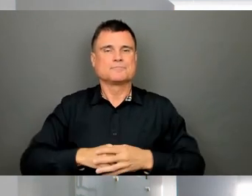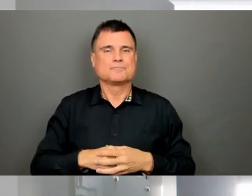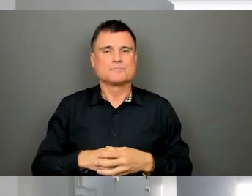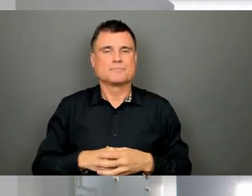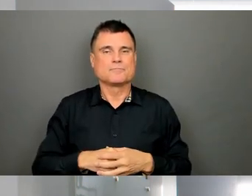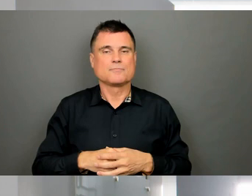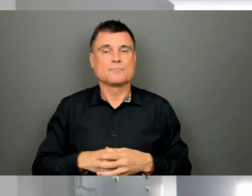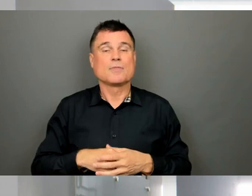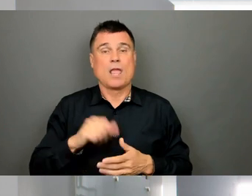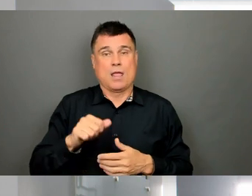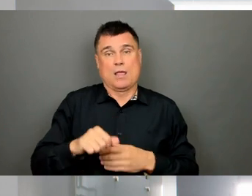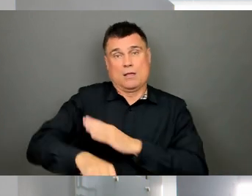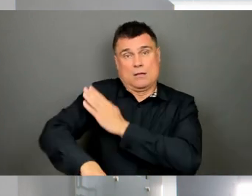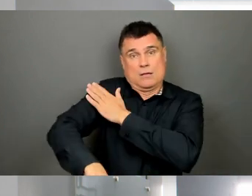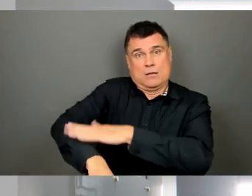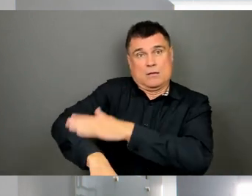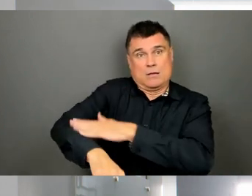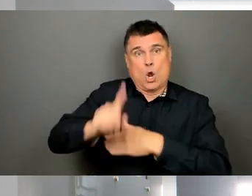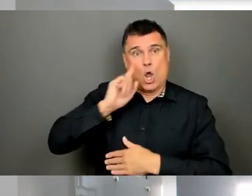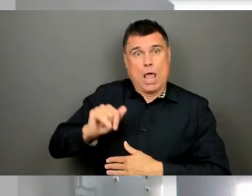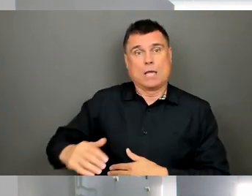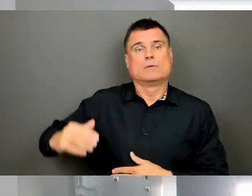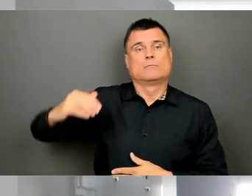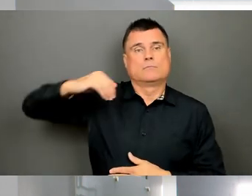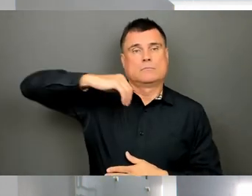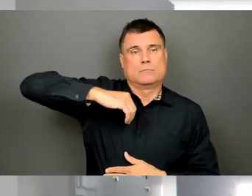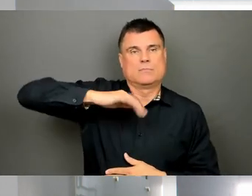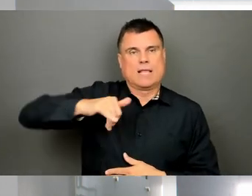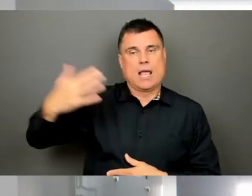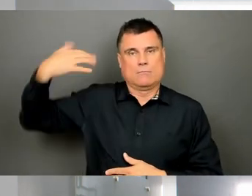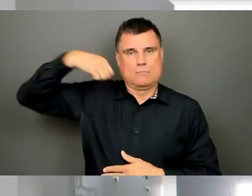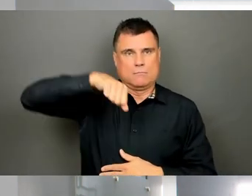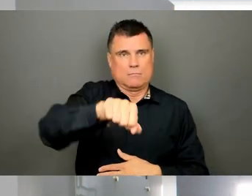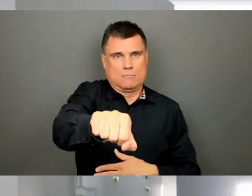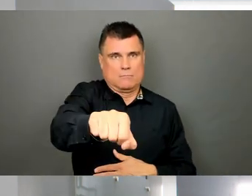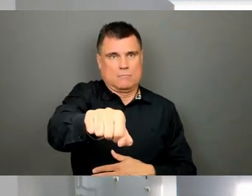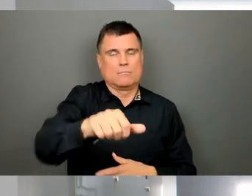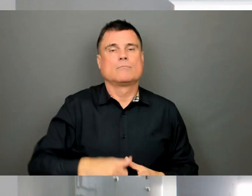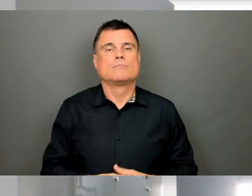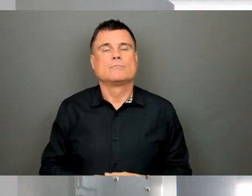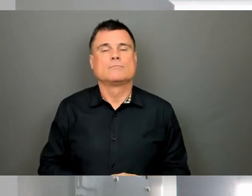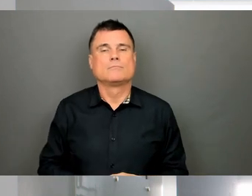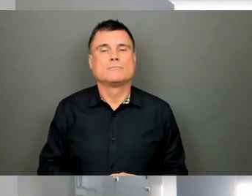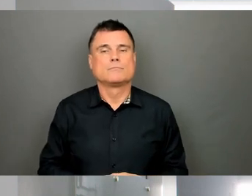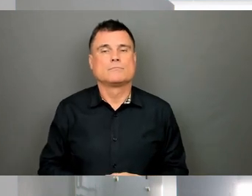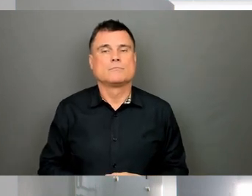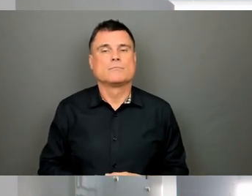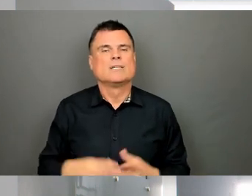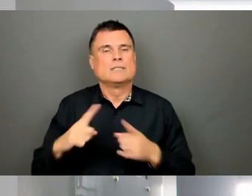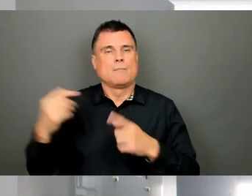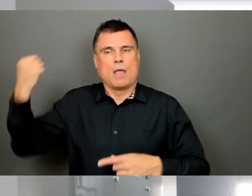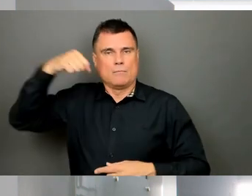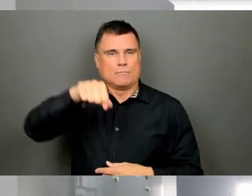doing is taking your right arm, for instance, you're going to come around, coming to the center,